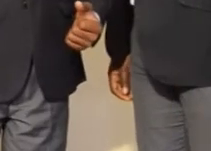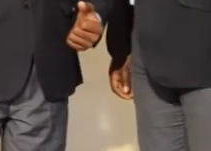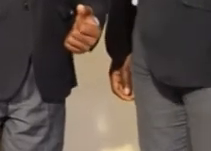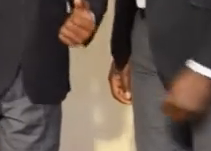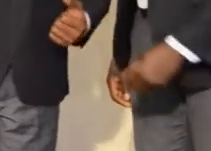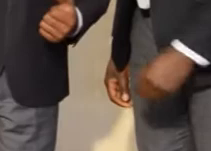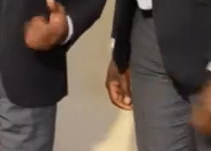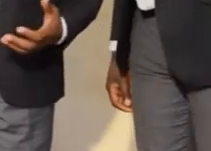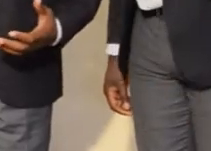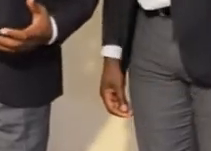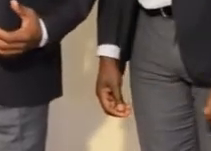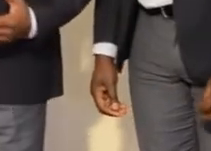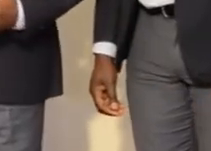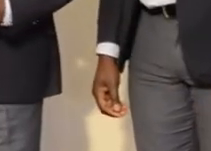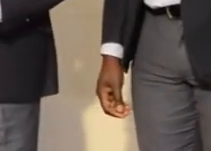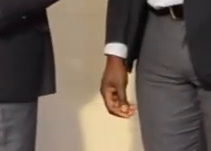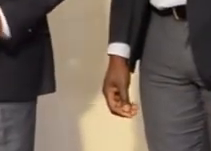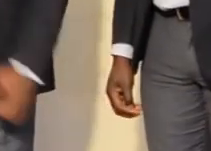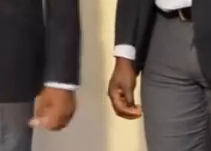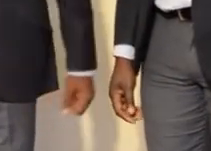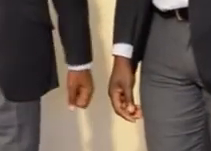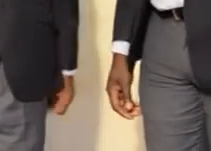Kuto Rawa Ke Wo,